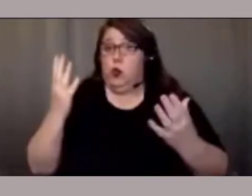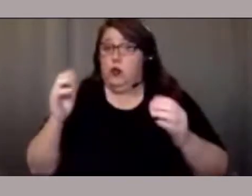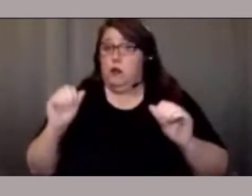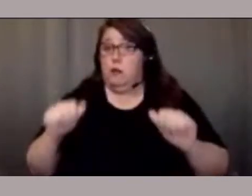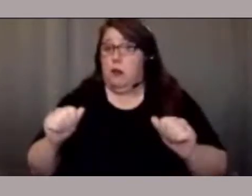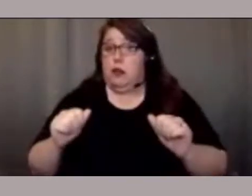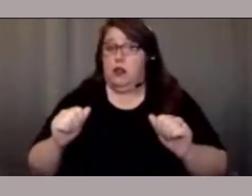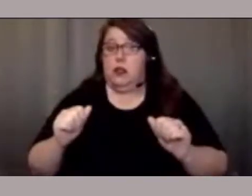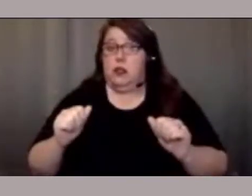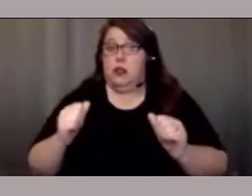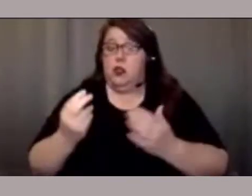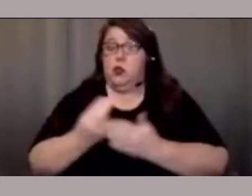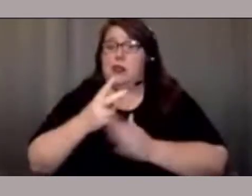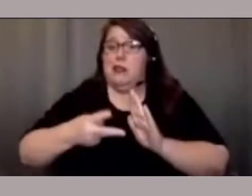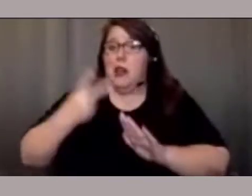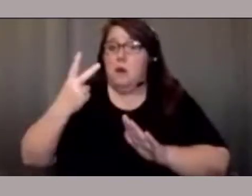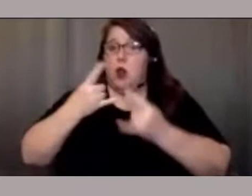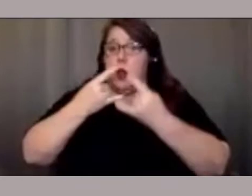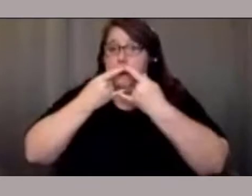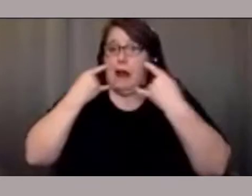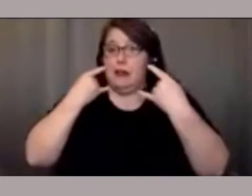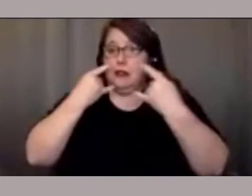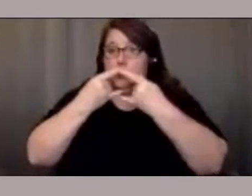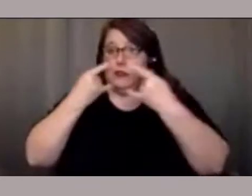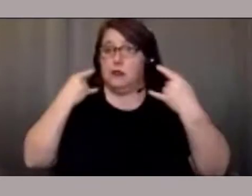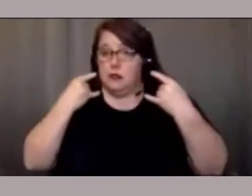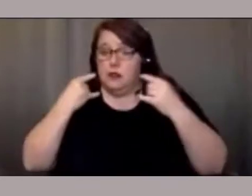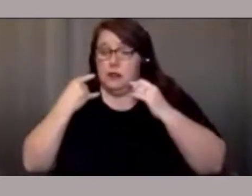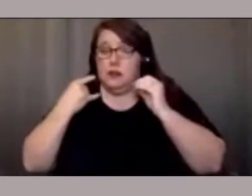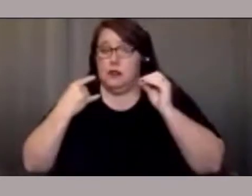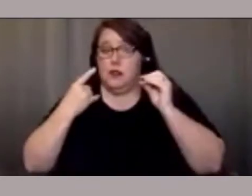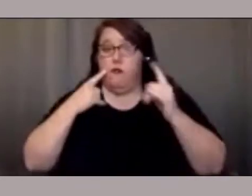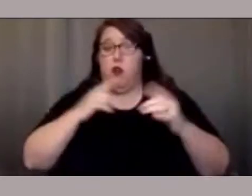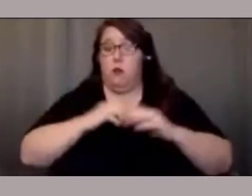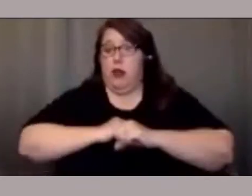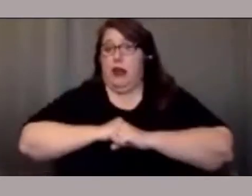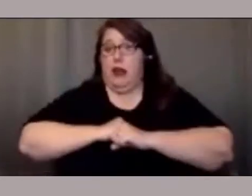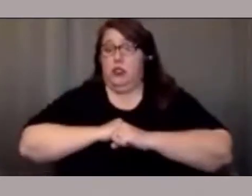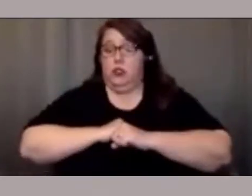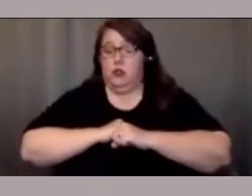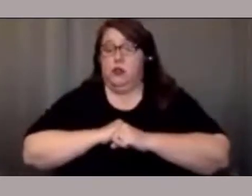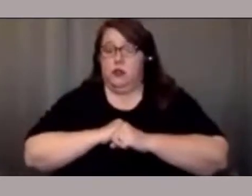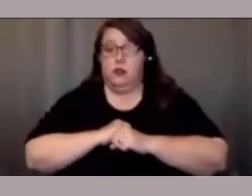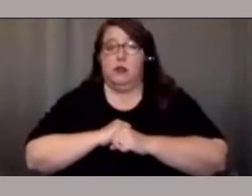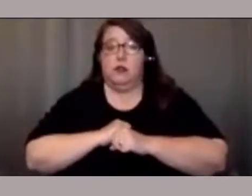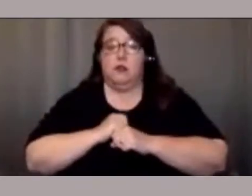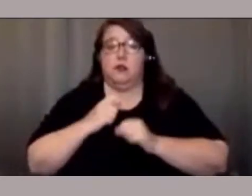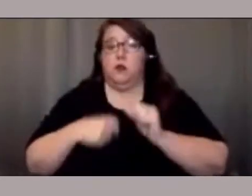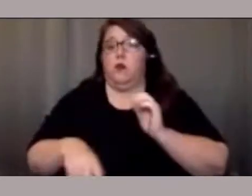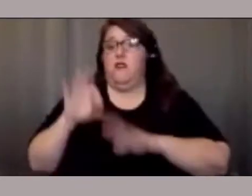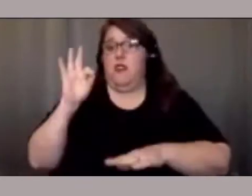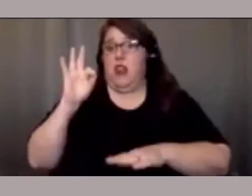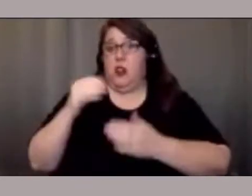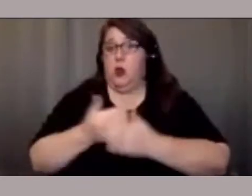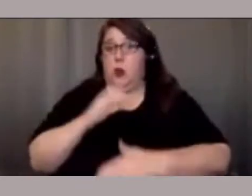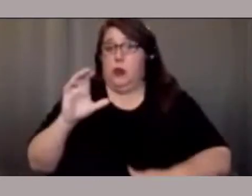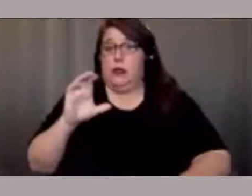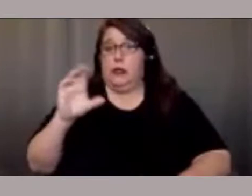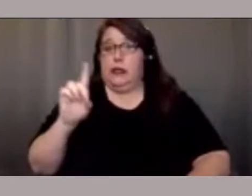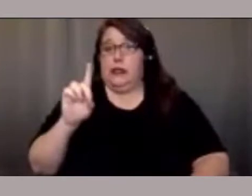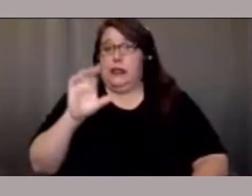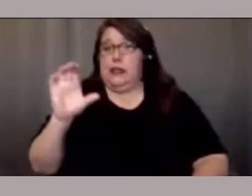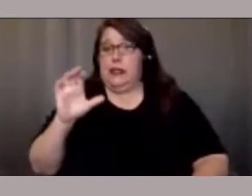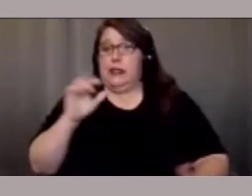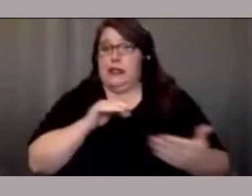masks or double masking when it comes to being protected. And the findings in the new CDC